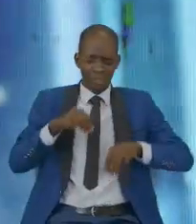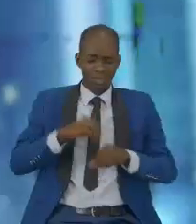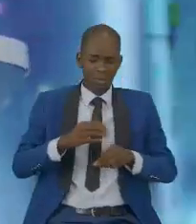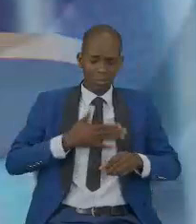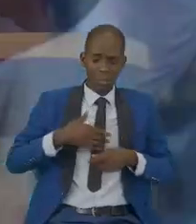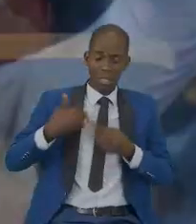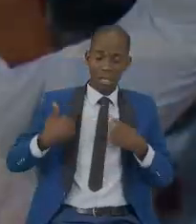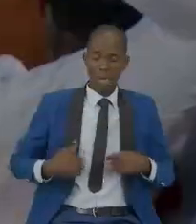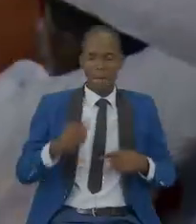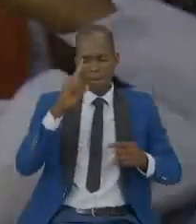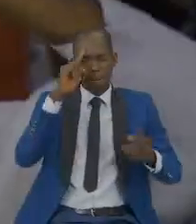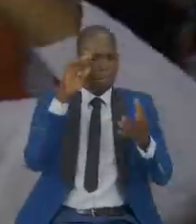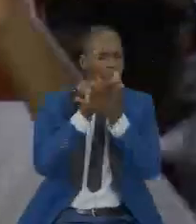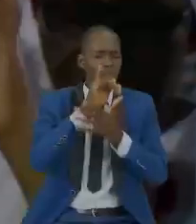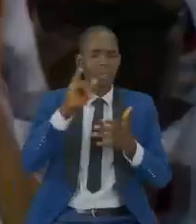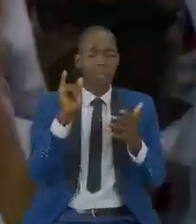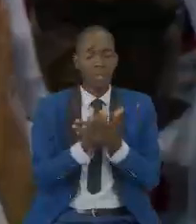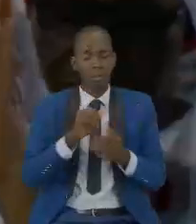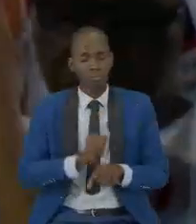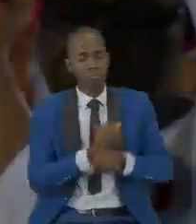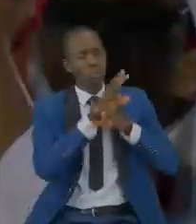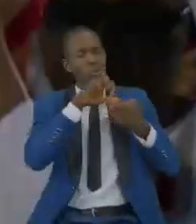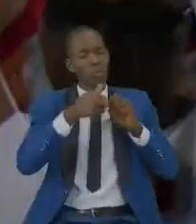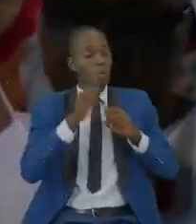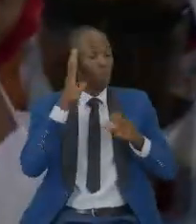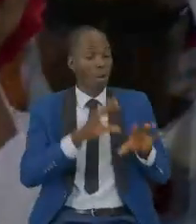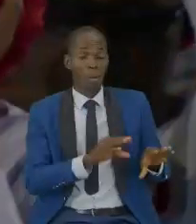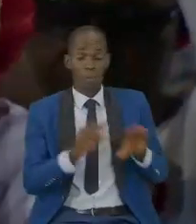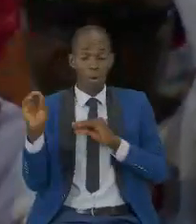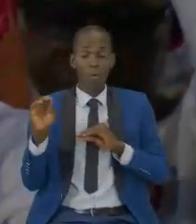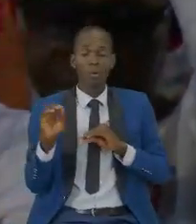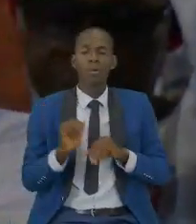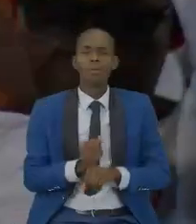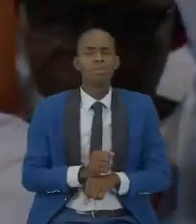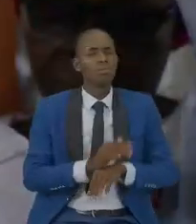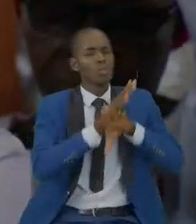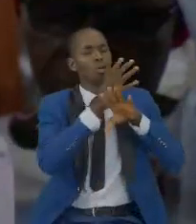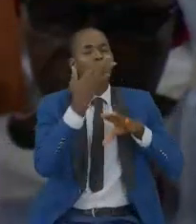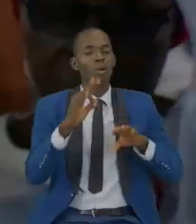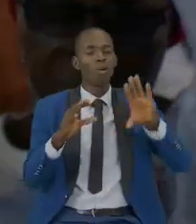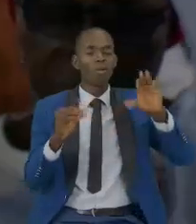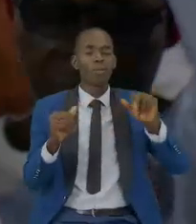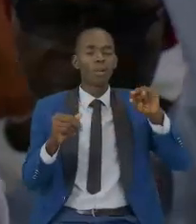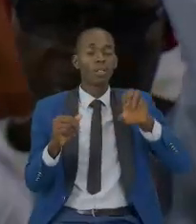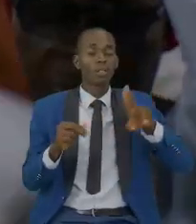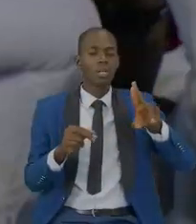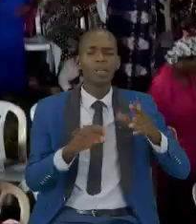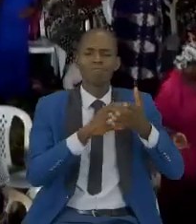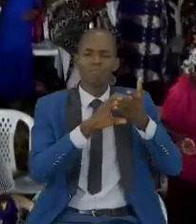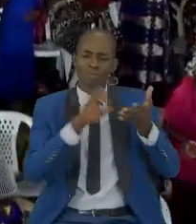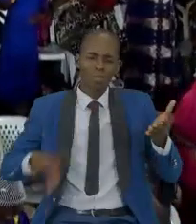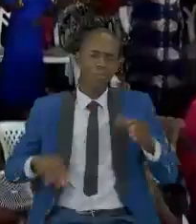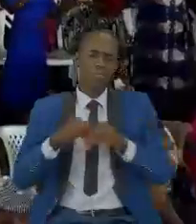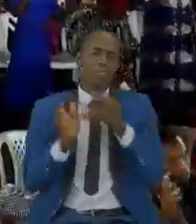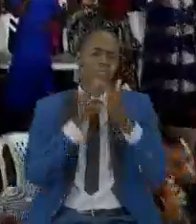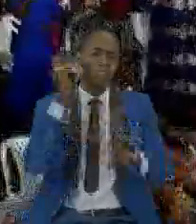that that mountain will move. Mountain of cancer, come out in Jesus'